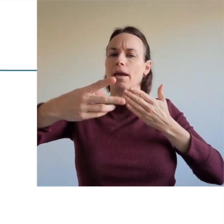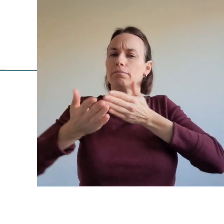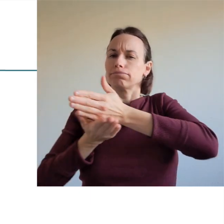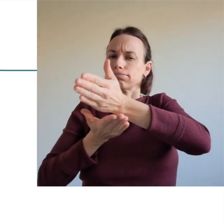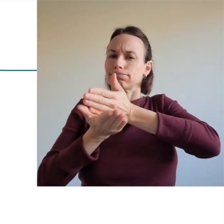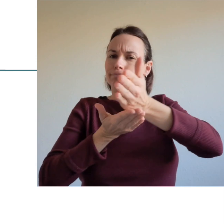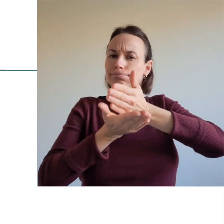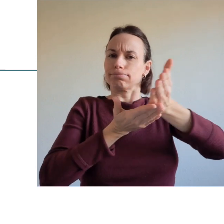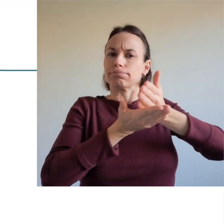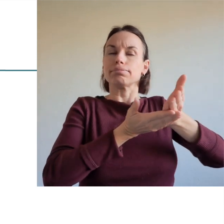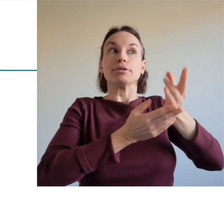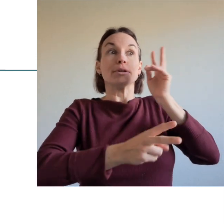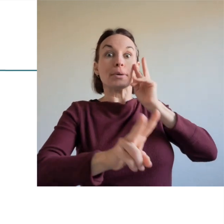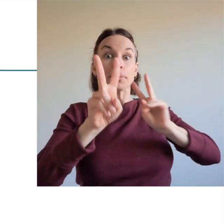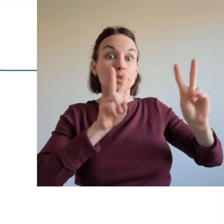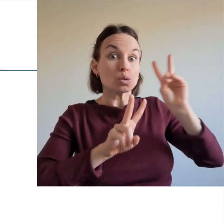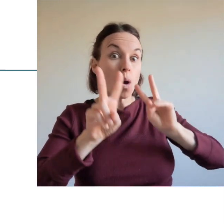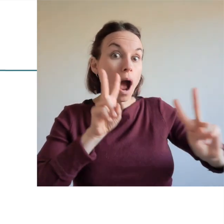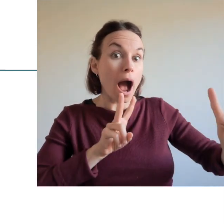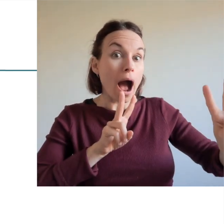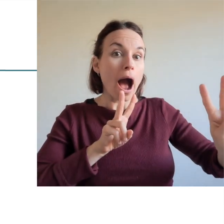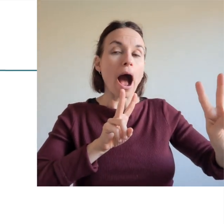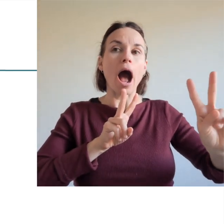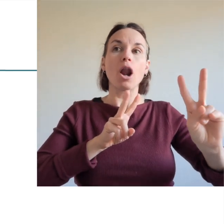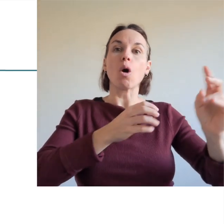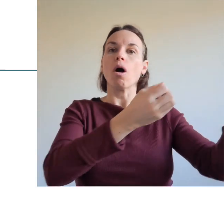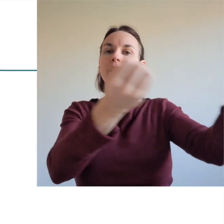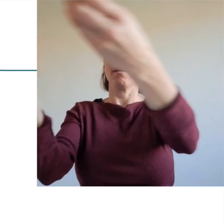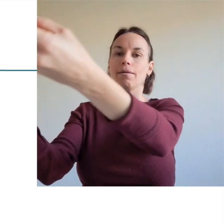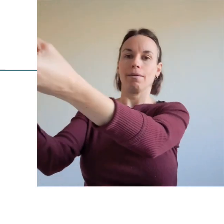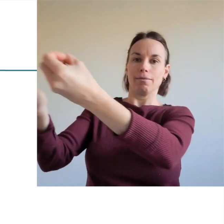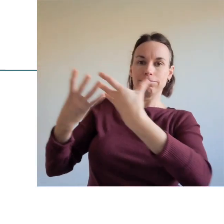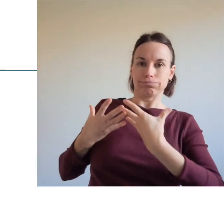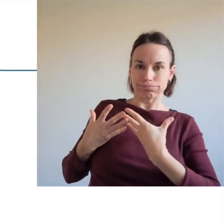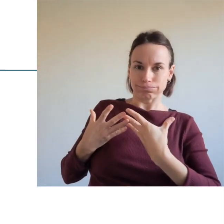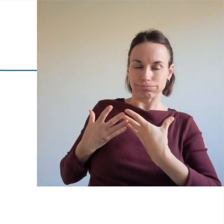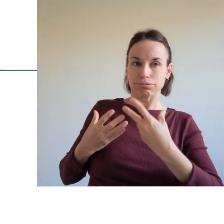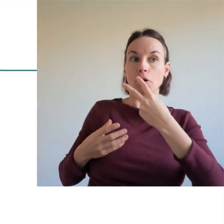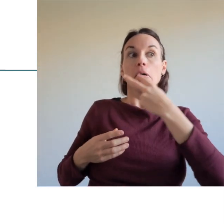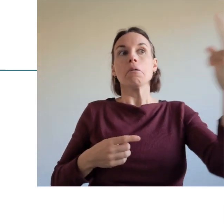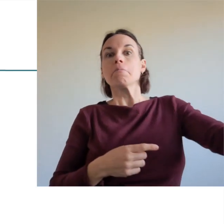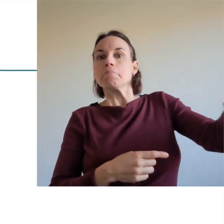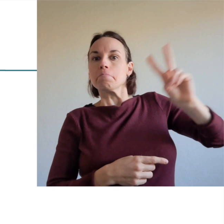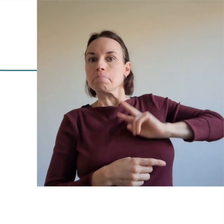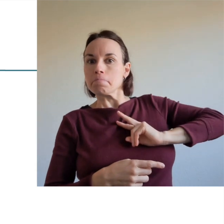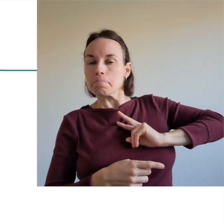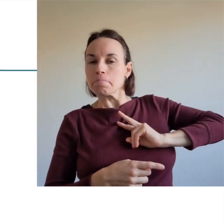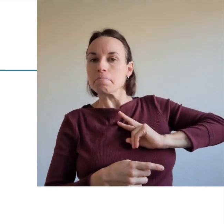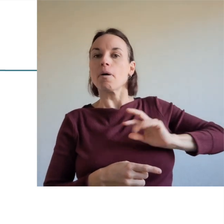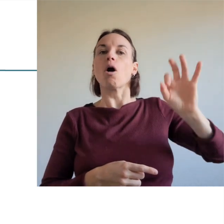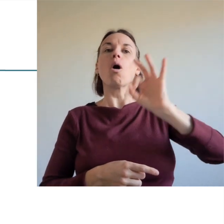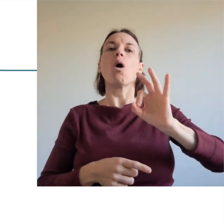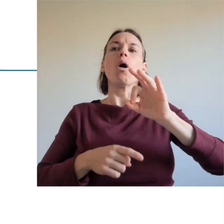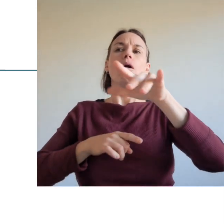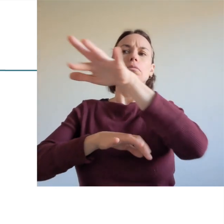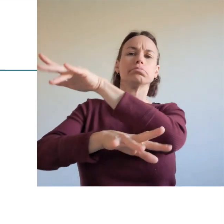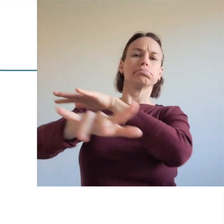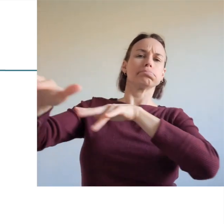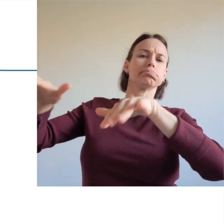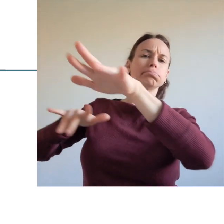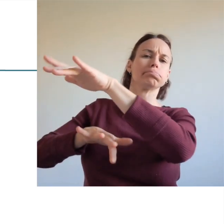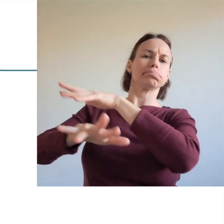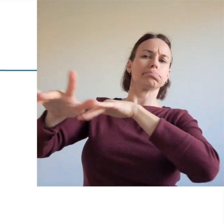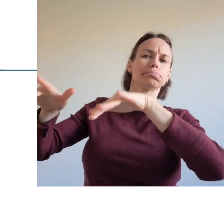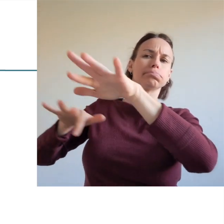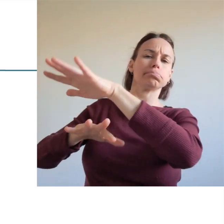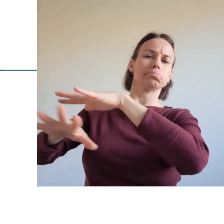consider evidentiality, which is the source of evidence the speaker has for a proposition, namely whether the source of